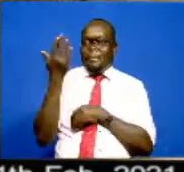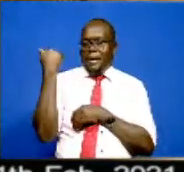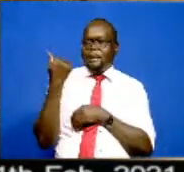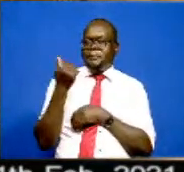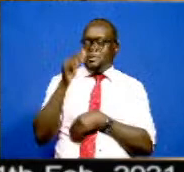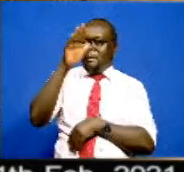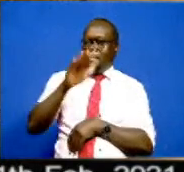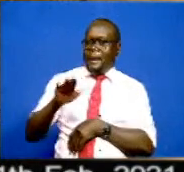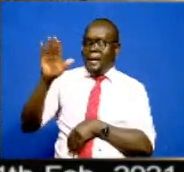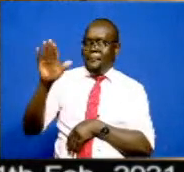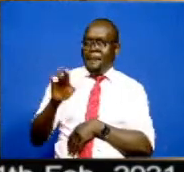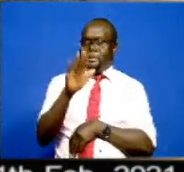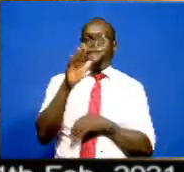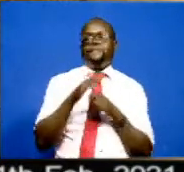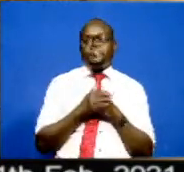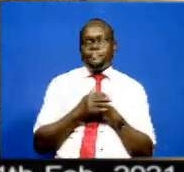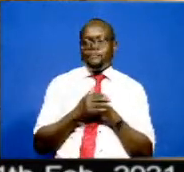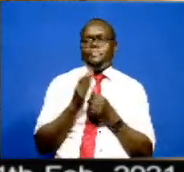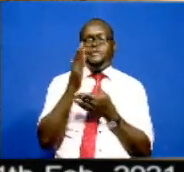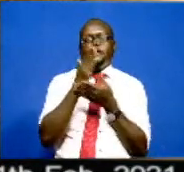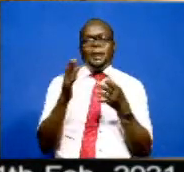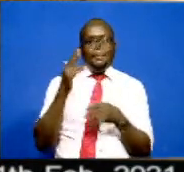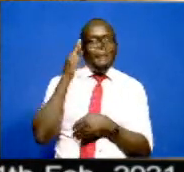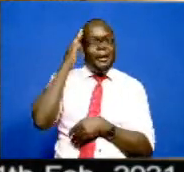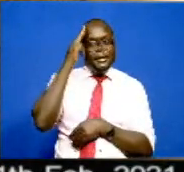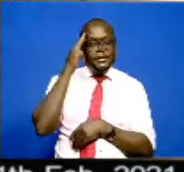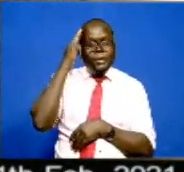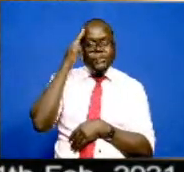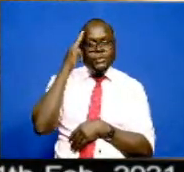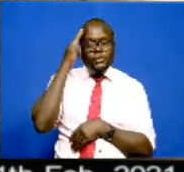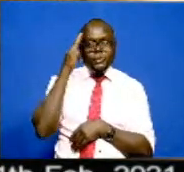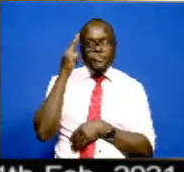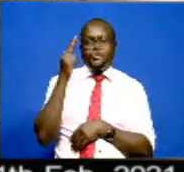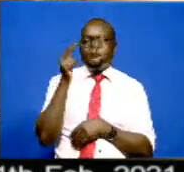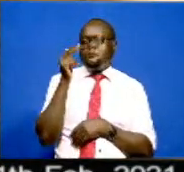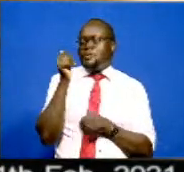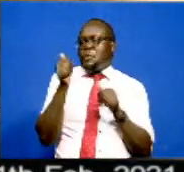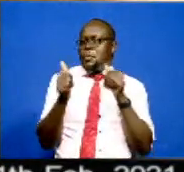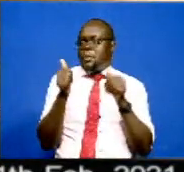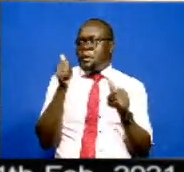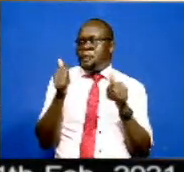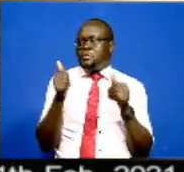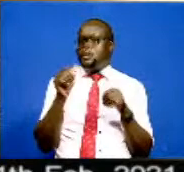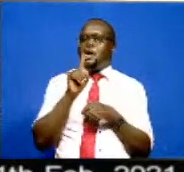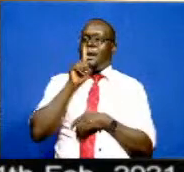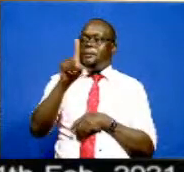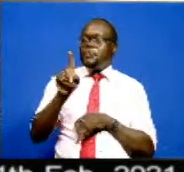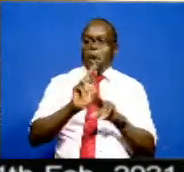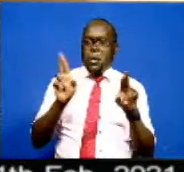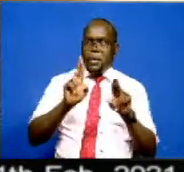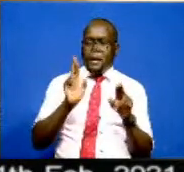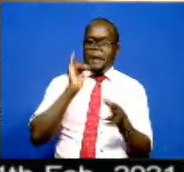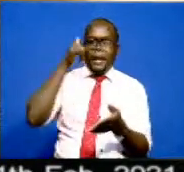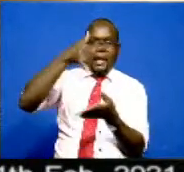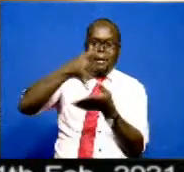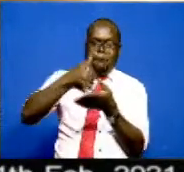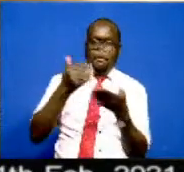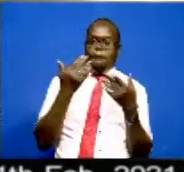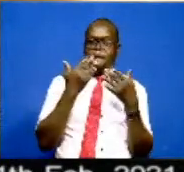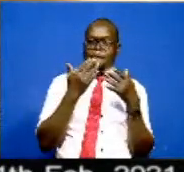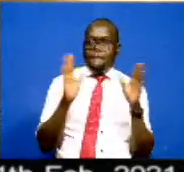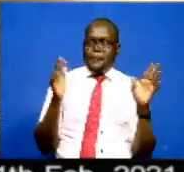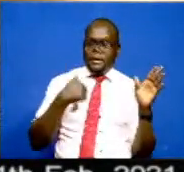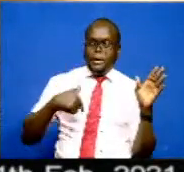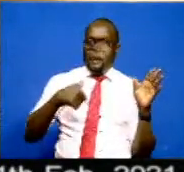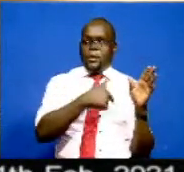Parliament, for some reasons, which I'm sure they are already on record, we